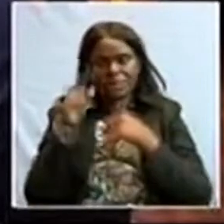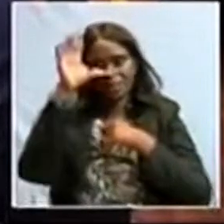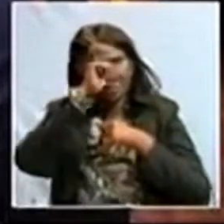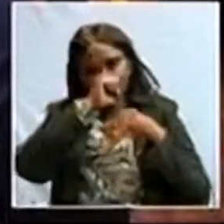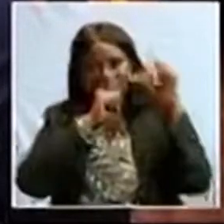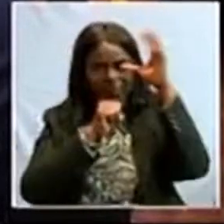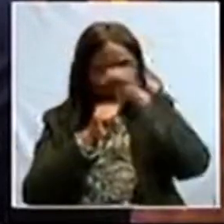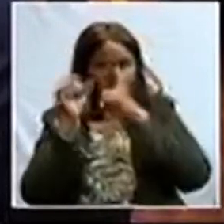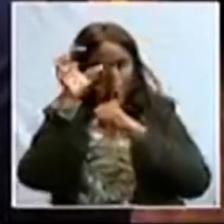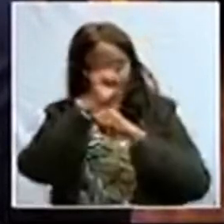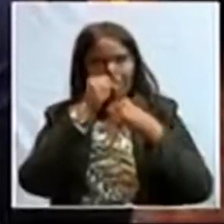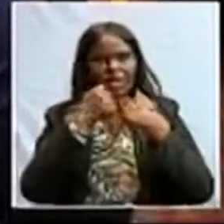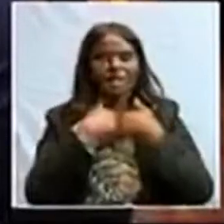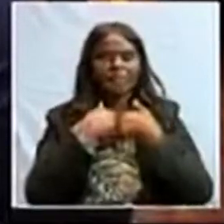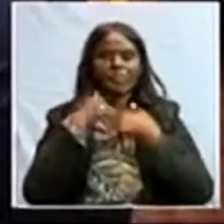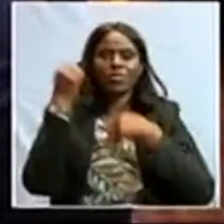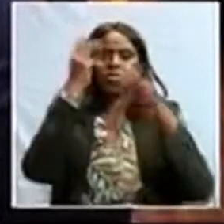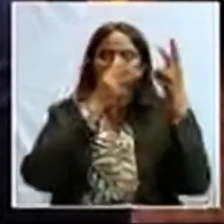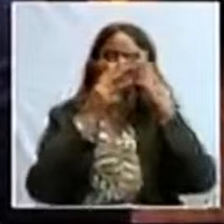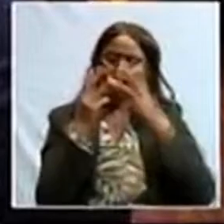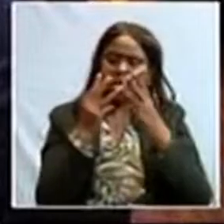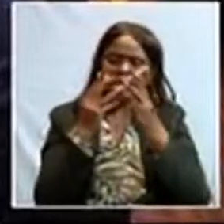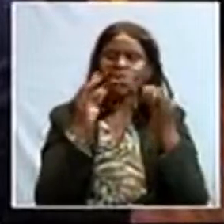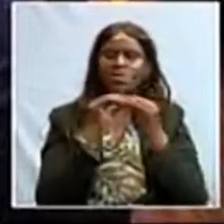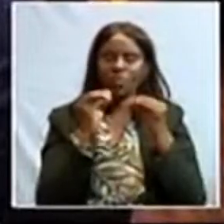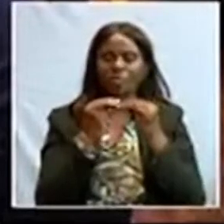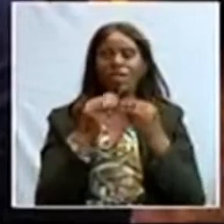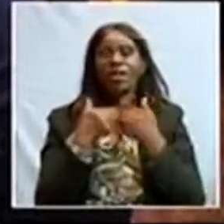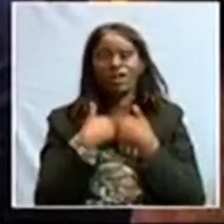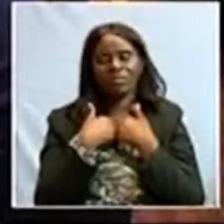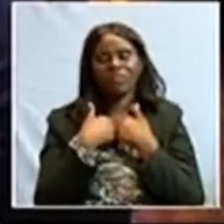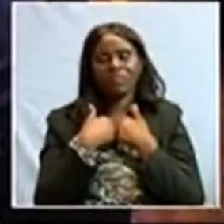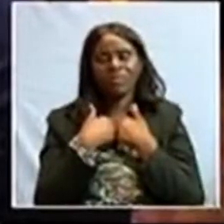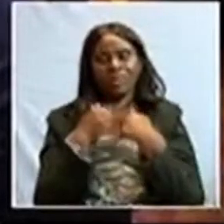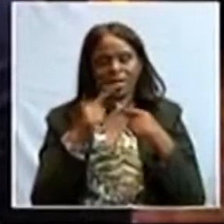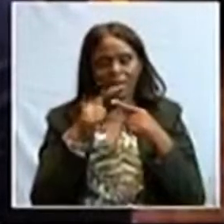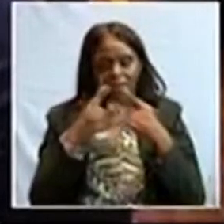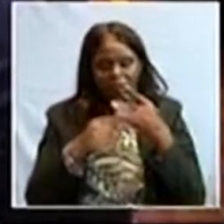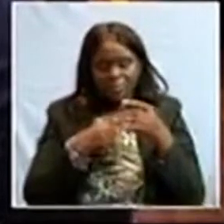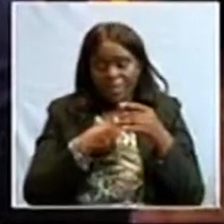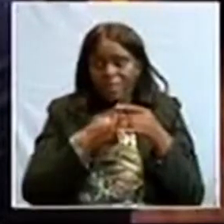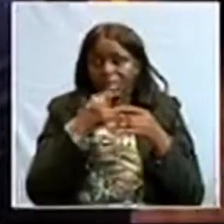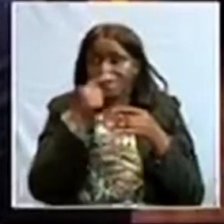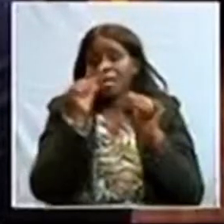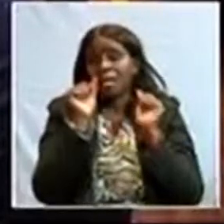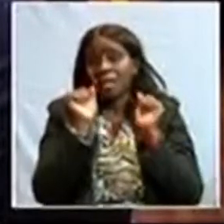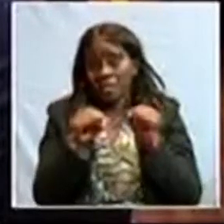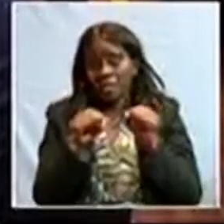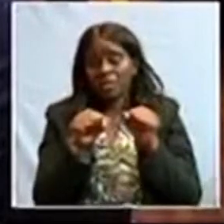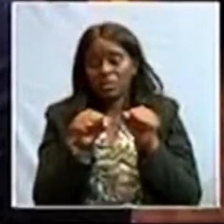and worries and concerns. But what I can say is that